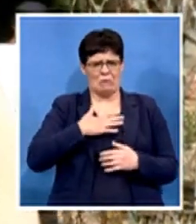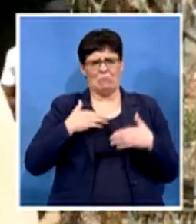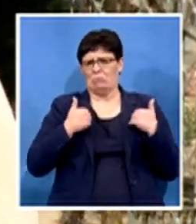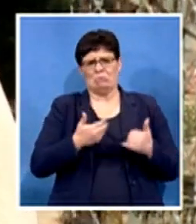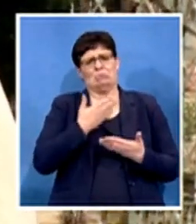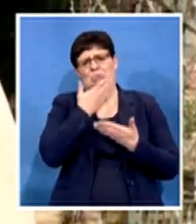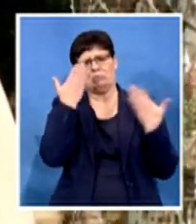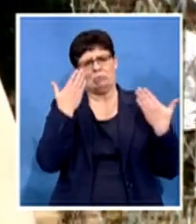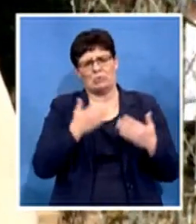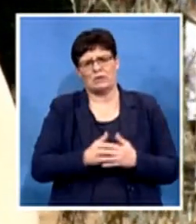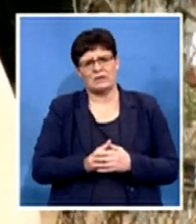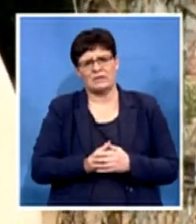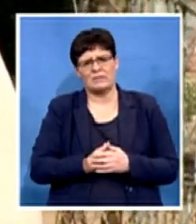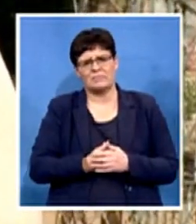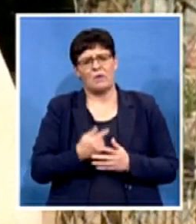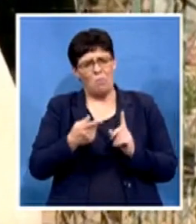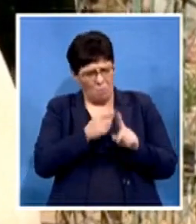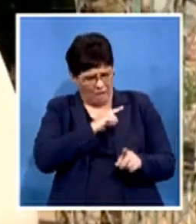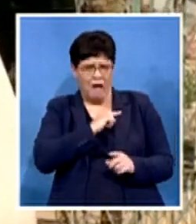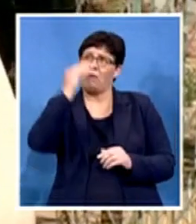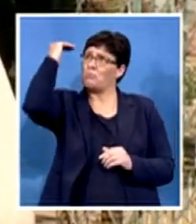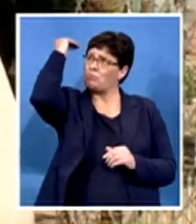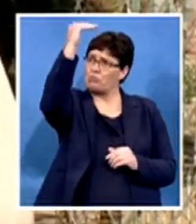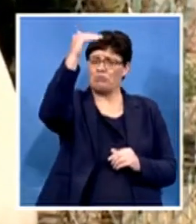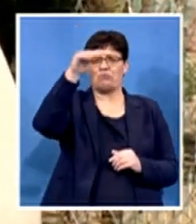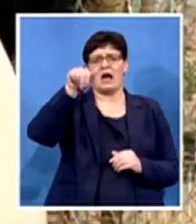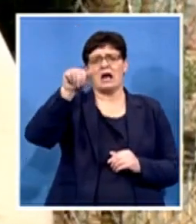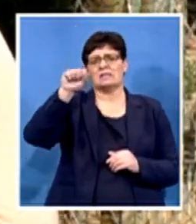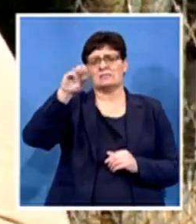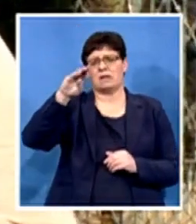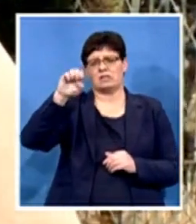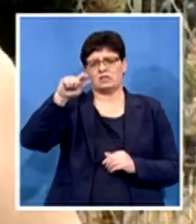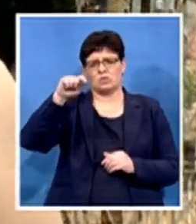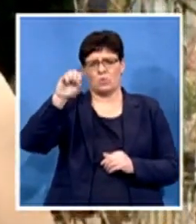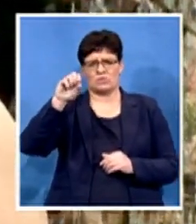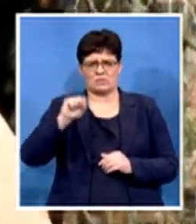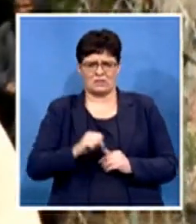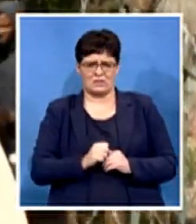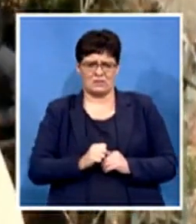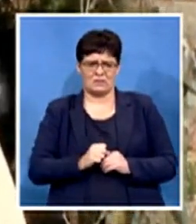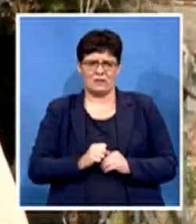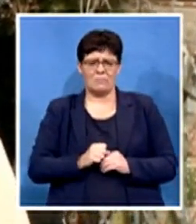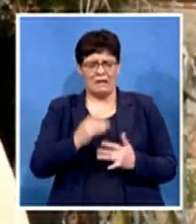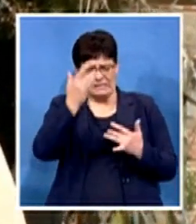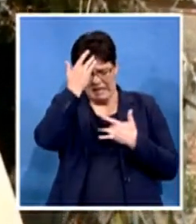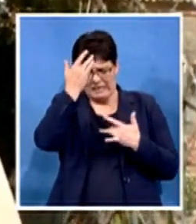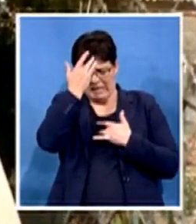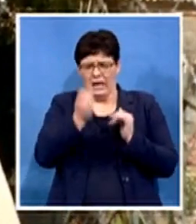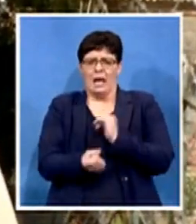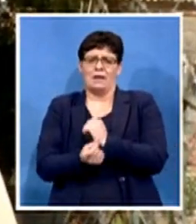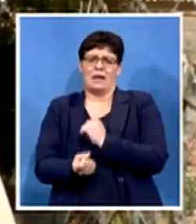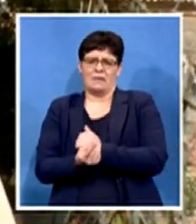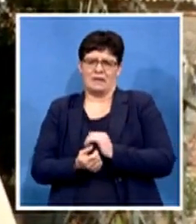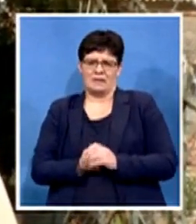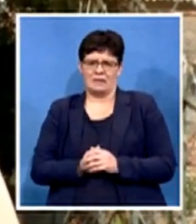asbestos, and we are getting sick, and I live with this child. This child is not